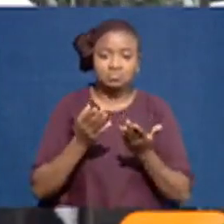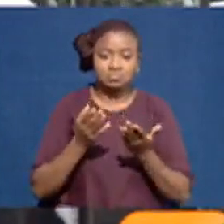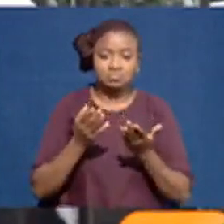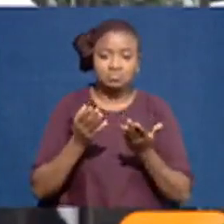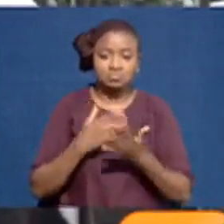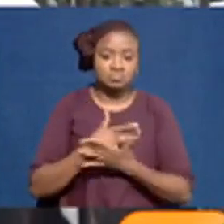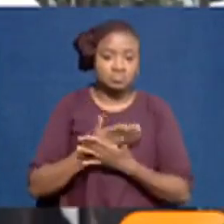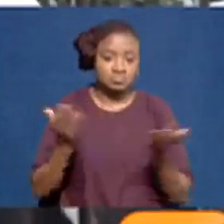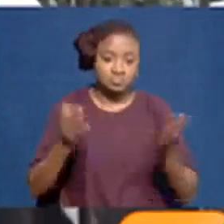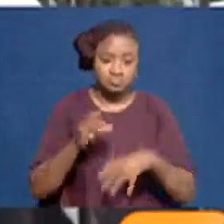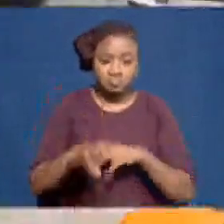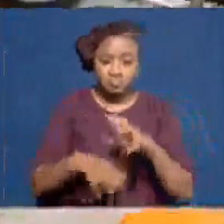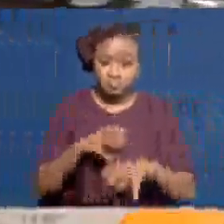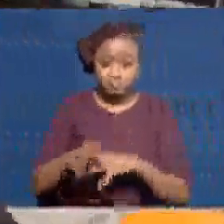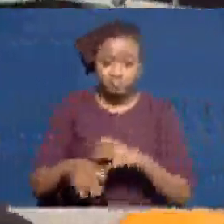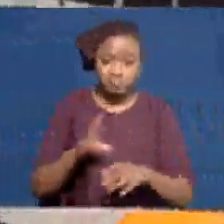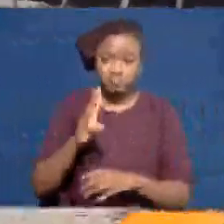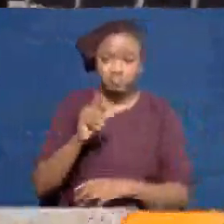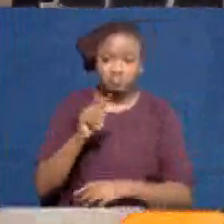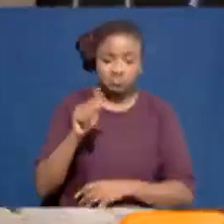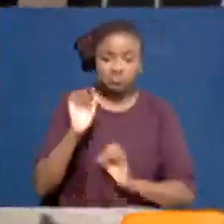any livestock data.